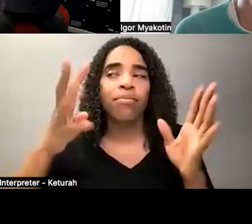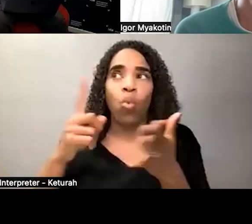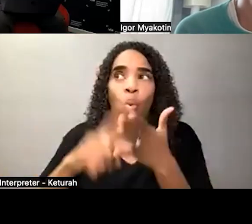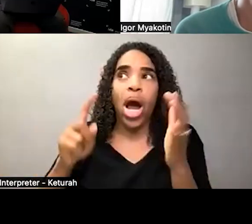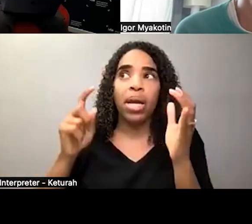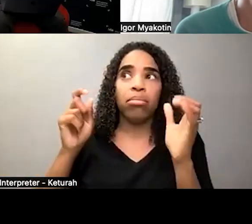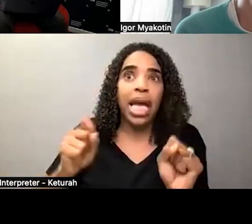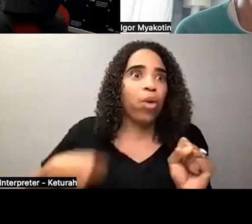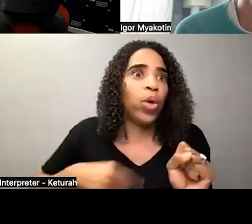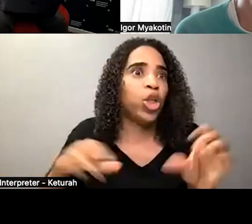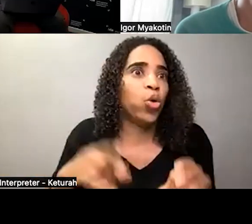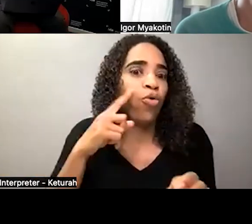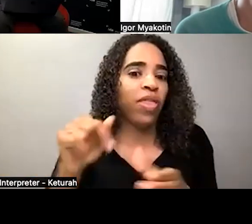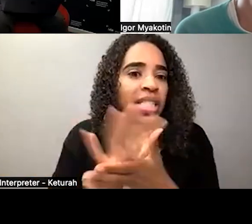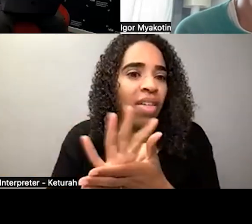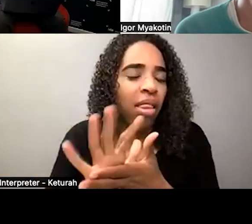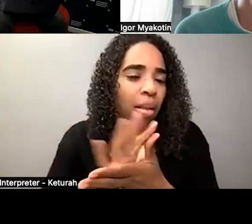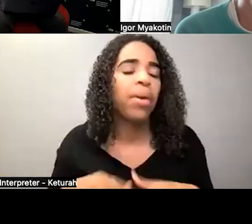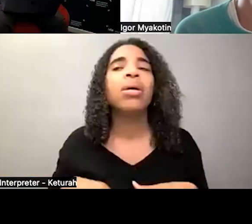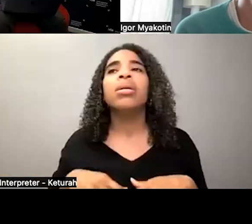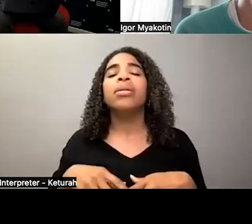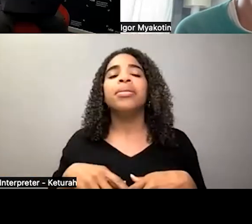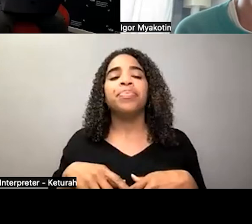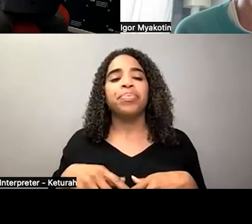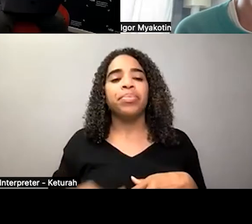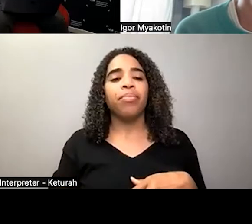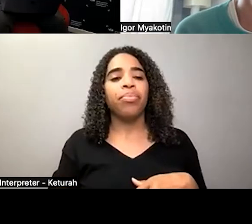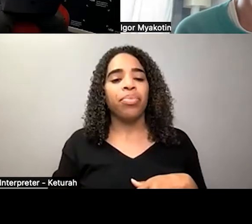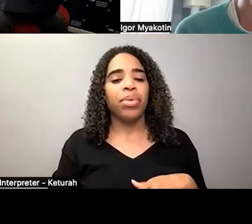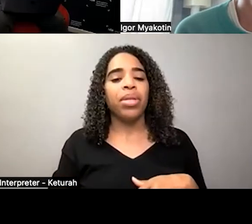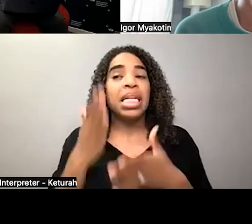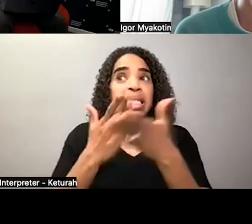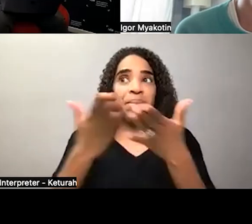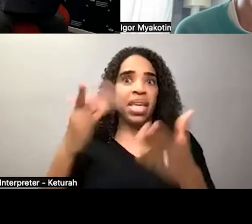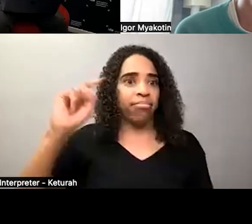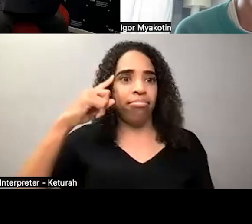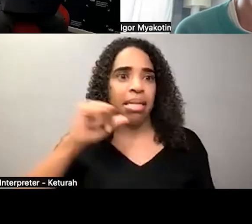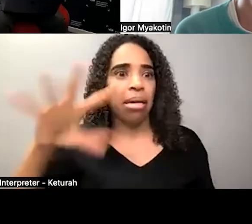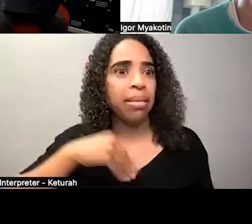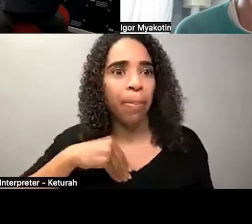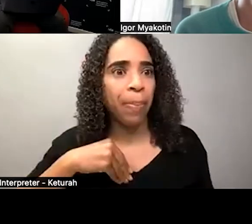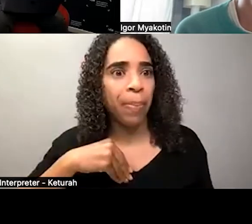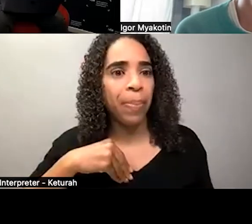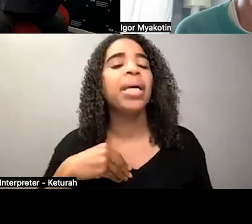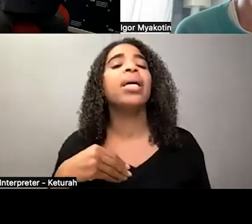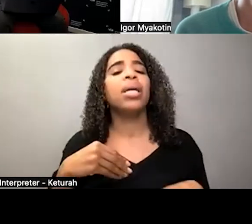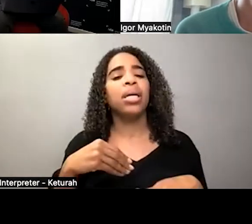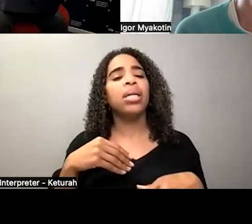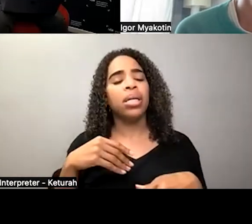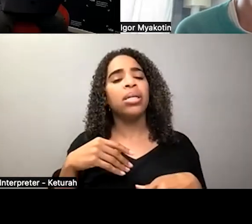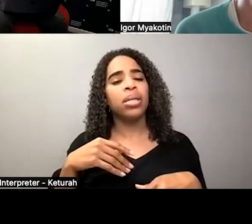and it's the kind of things the government doesn't accept. So it's about reivindications that